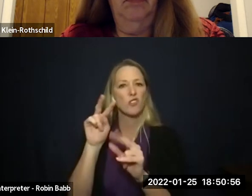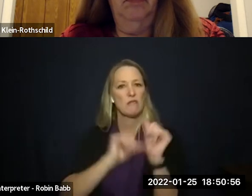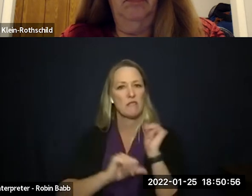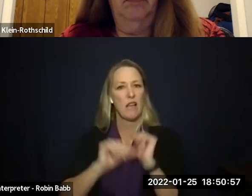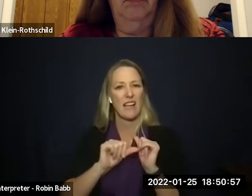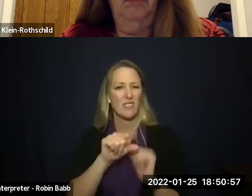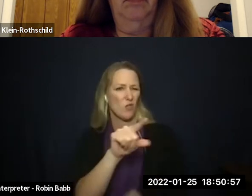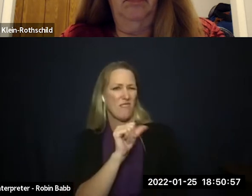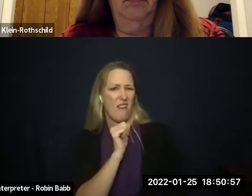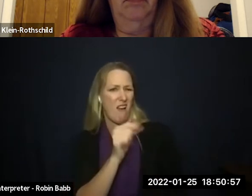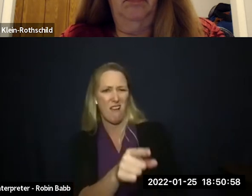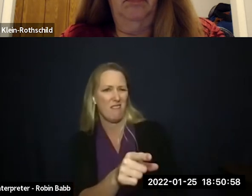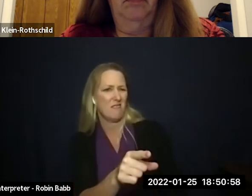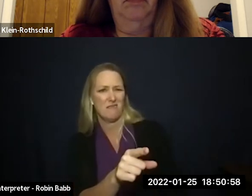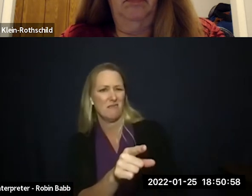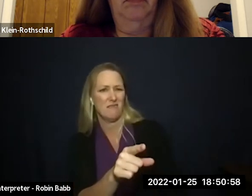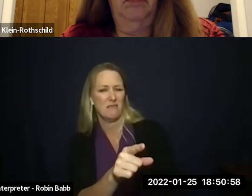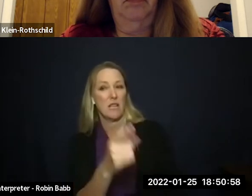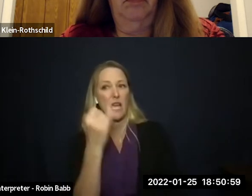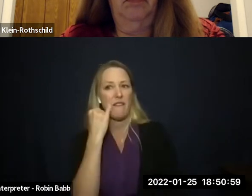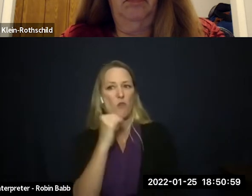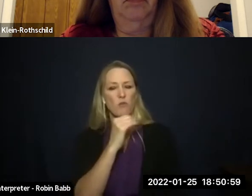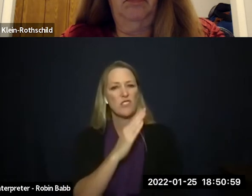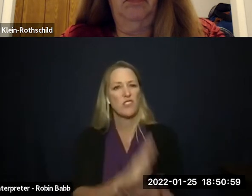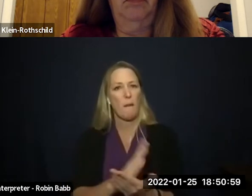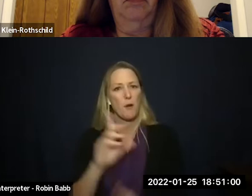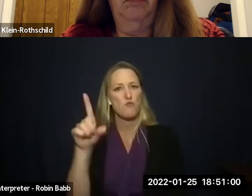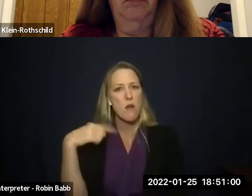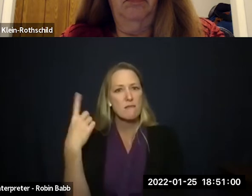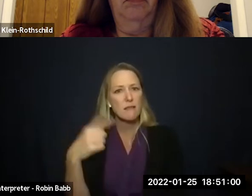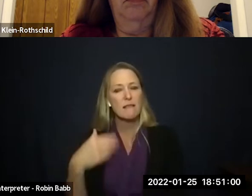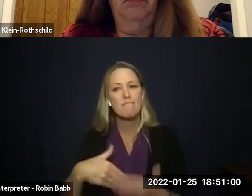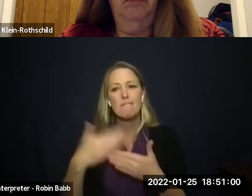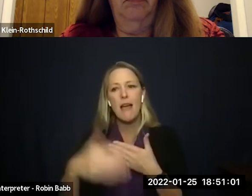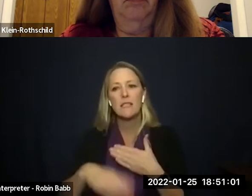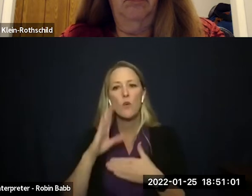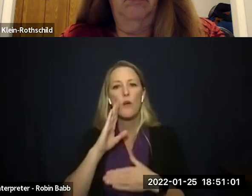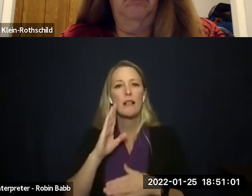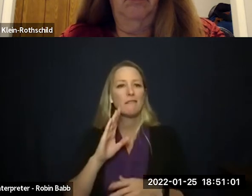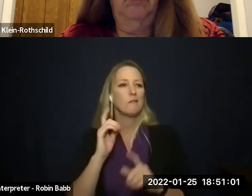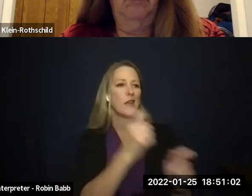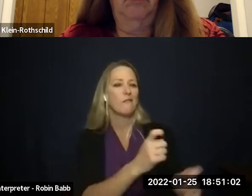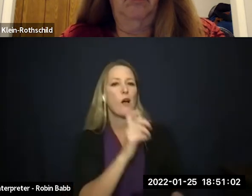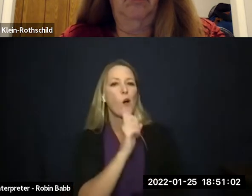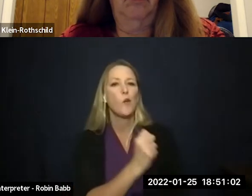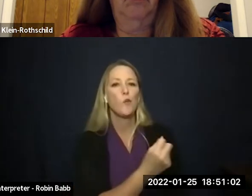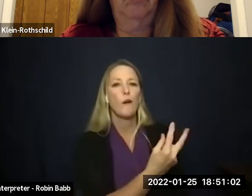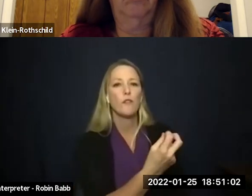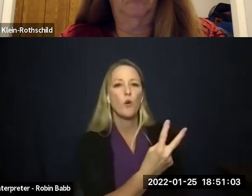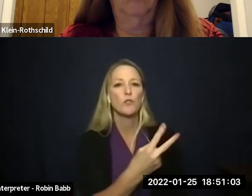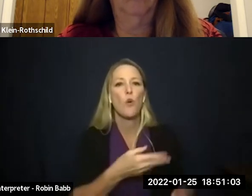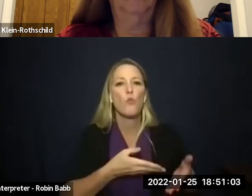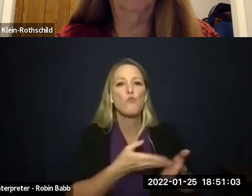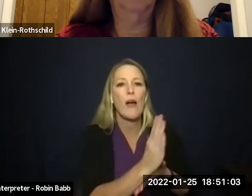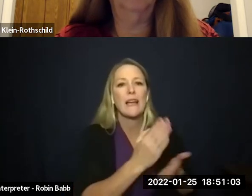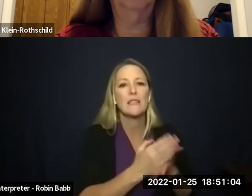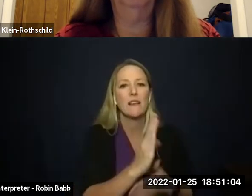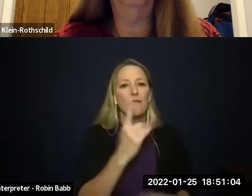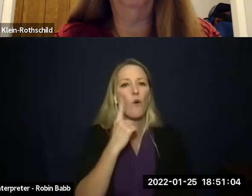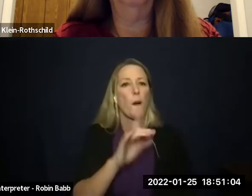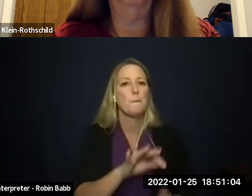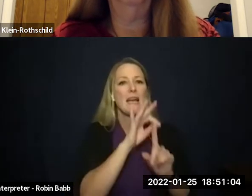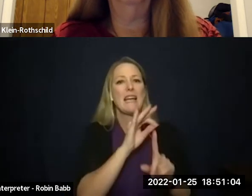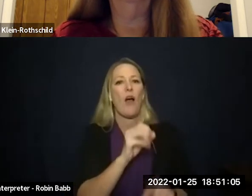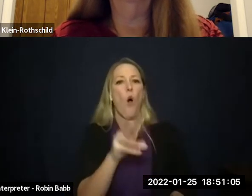you are if we don't stop this insanity next we will be giving 12 year olds the rights to vaccinate to choose their